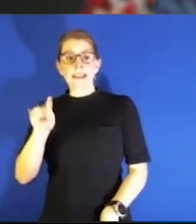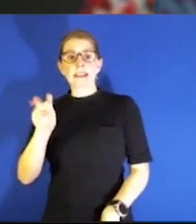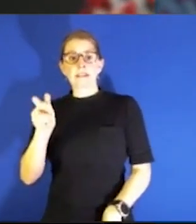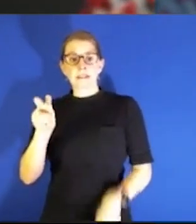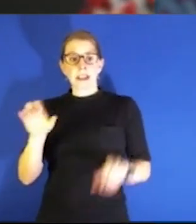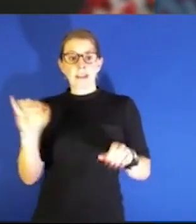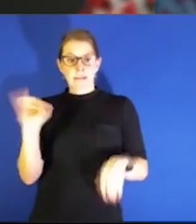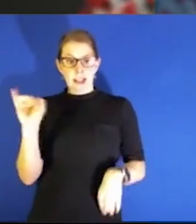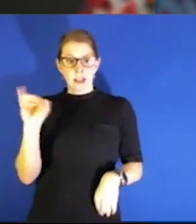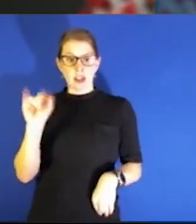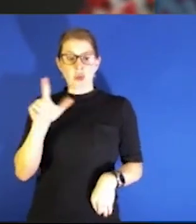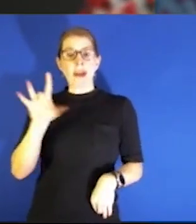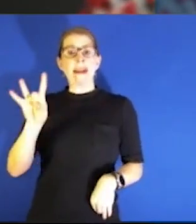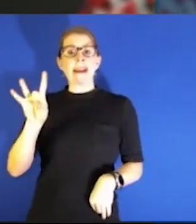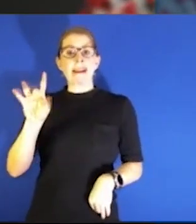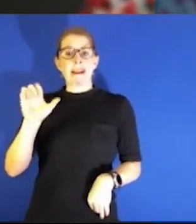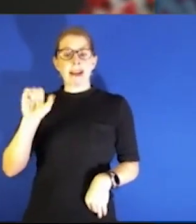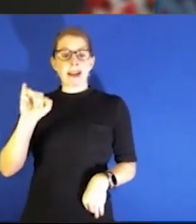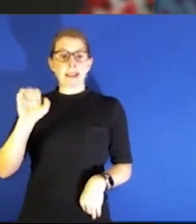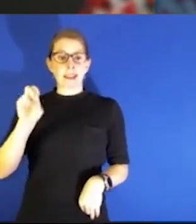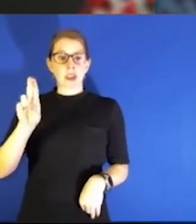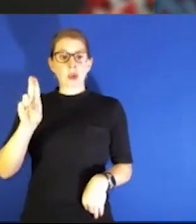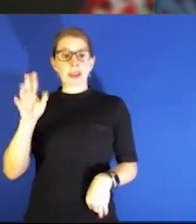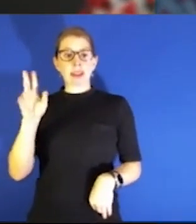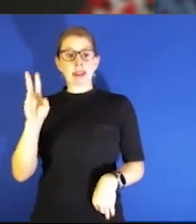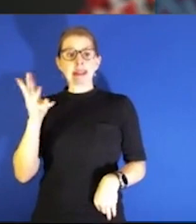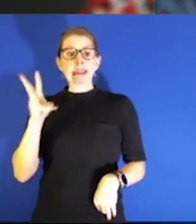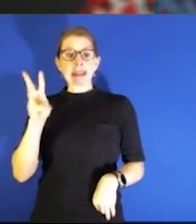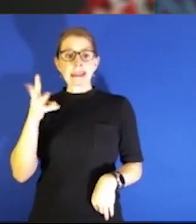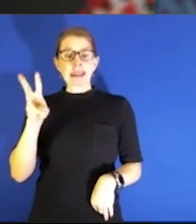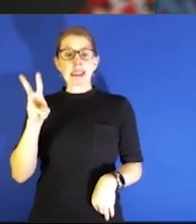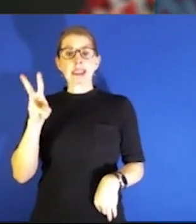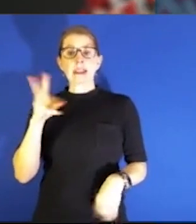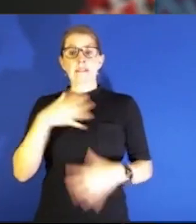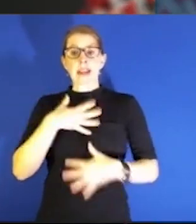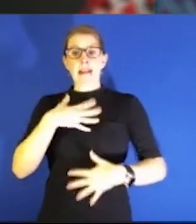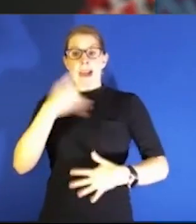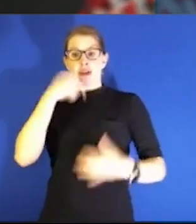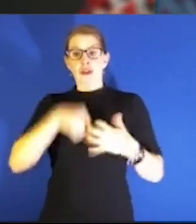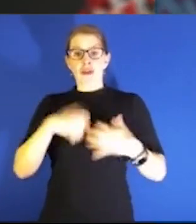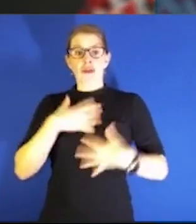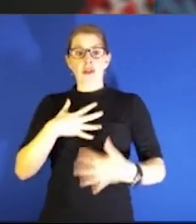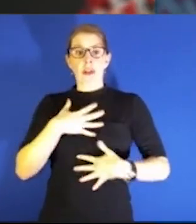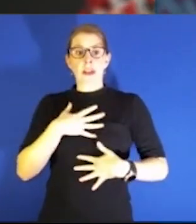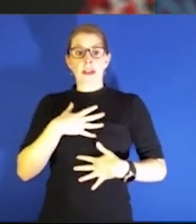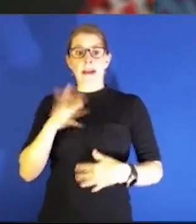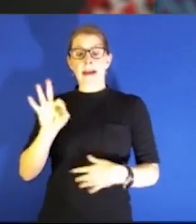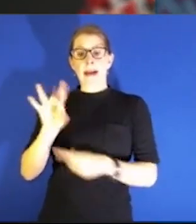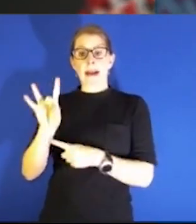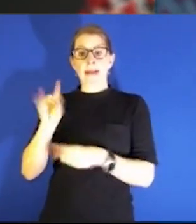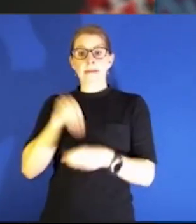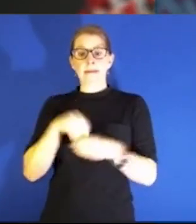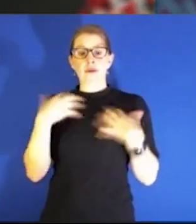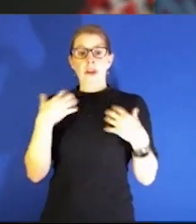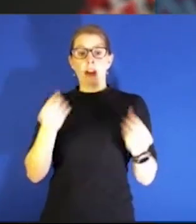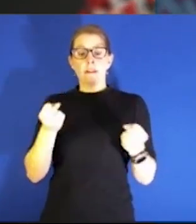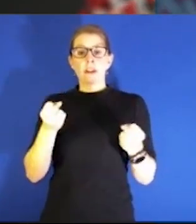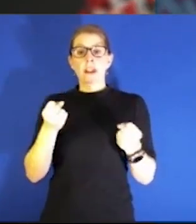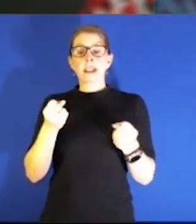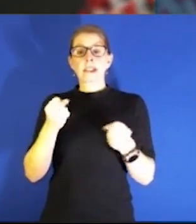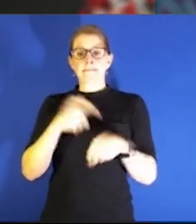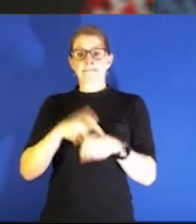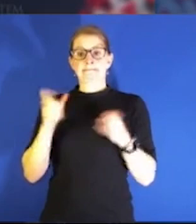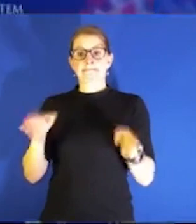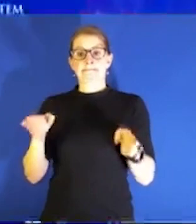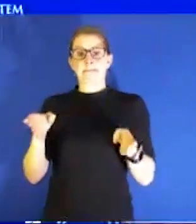in the ICU, 16 on the ventilator. Still 98 in that recovery period. Total of 207 then. But, you know,